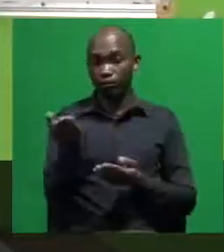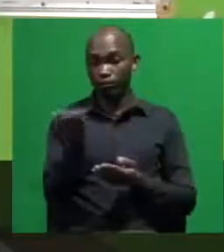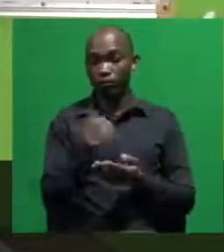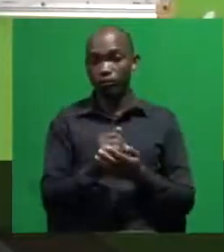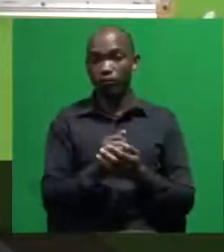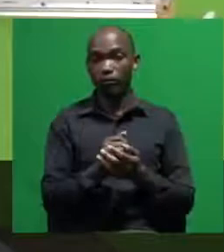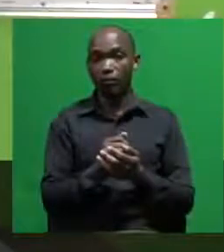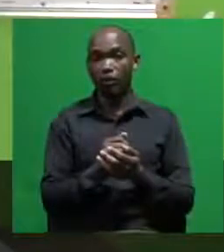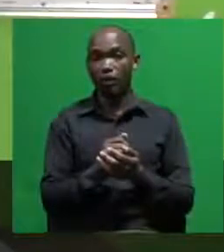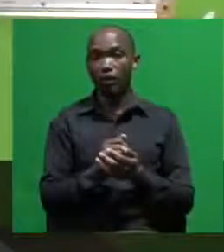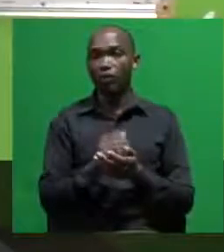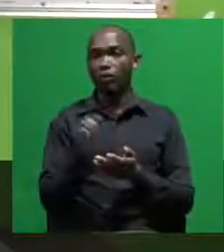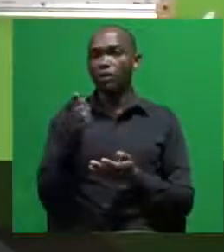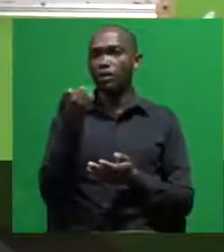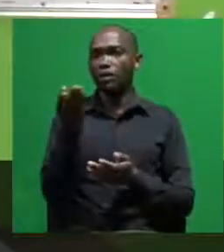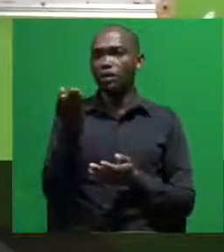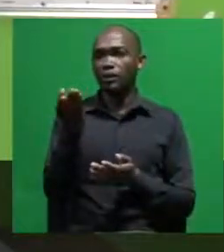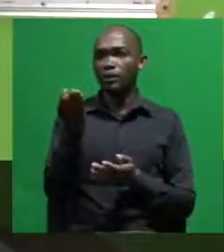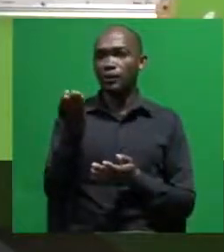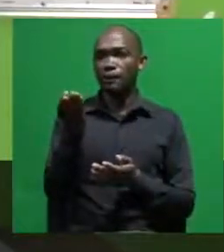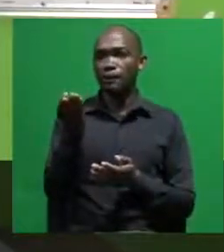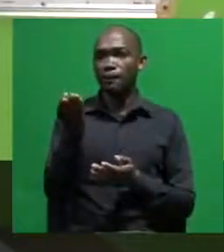Okay, then what is this?